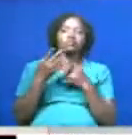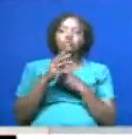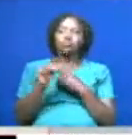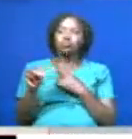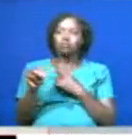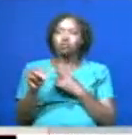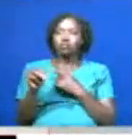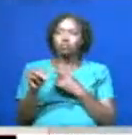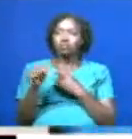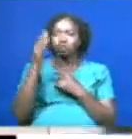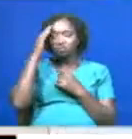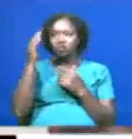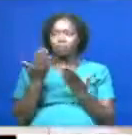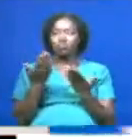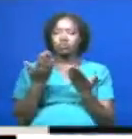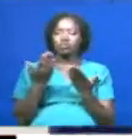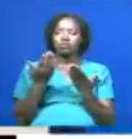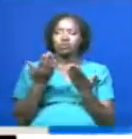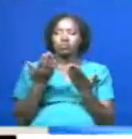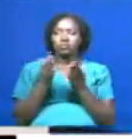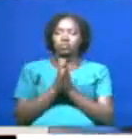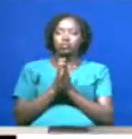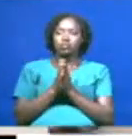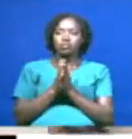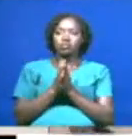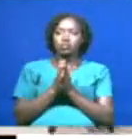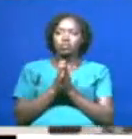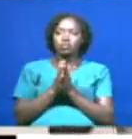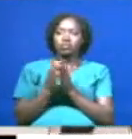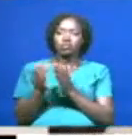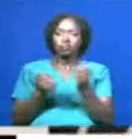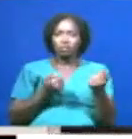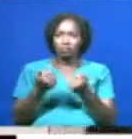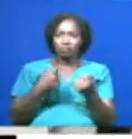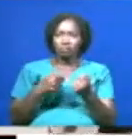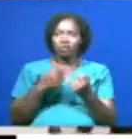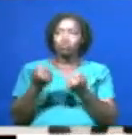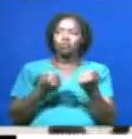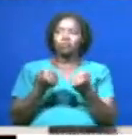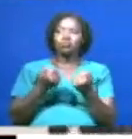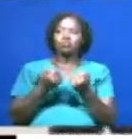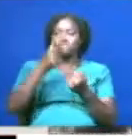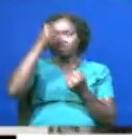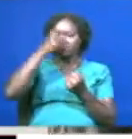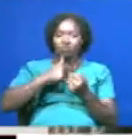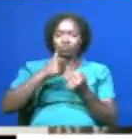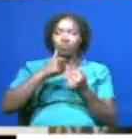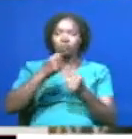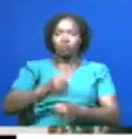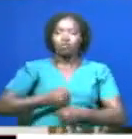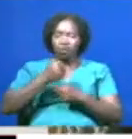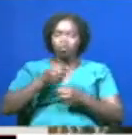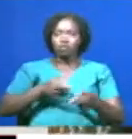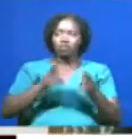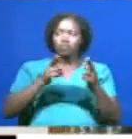to know how we are going to navigate our vehicles. When you see there is a route in Thika Road, we go to Ngong Road. If it is Ngong Road, we go to